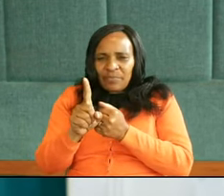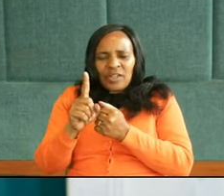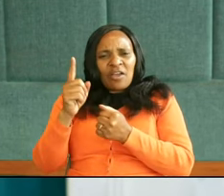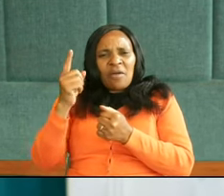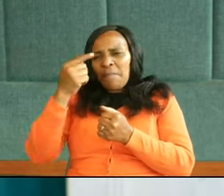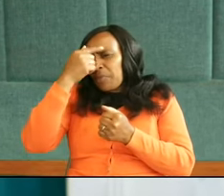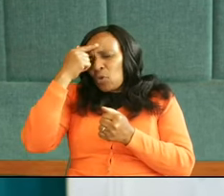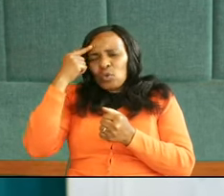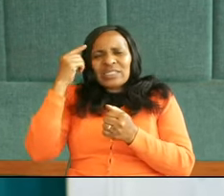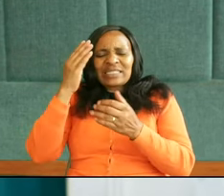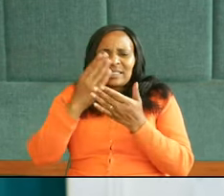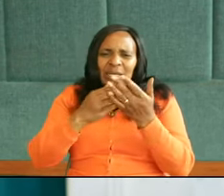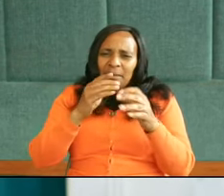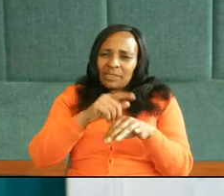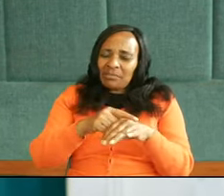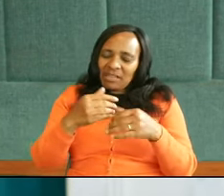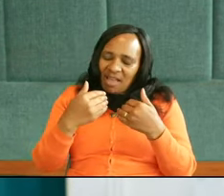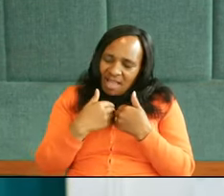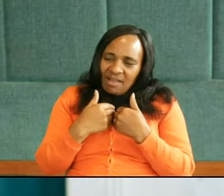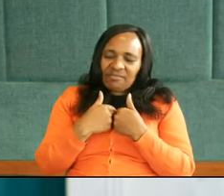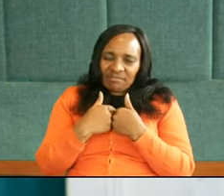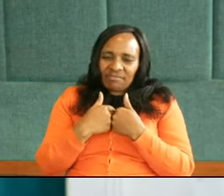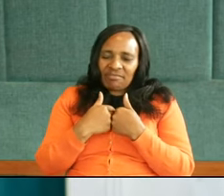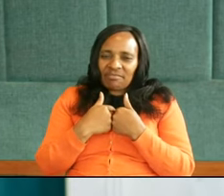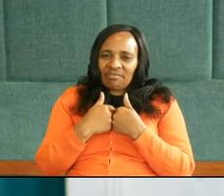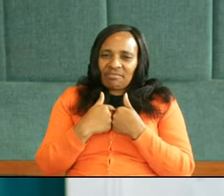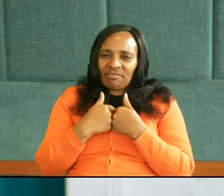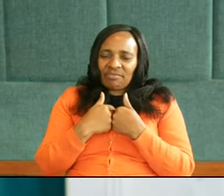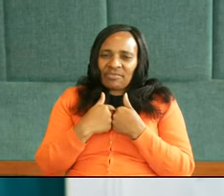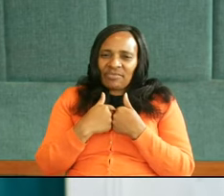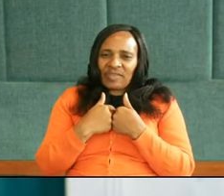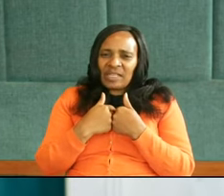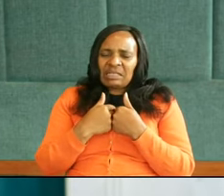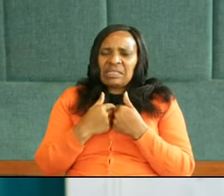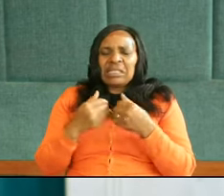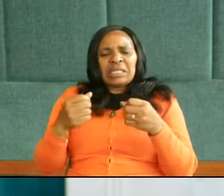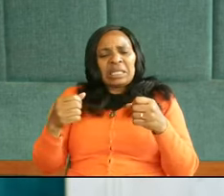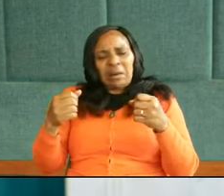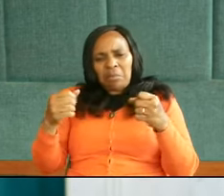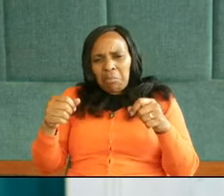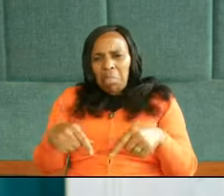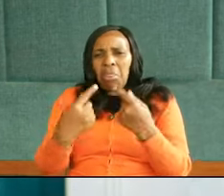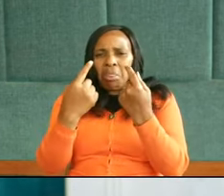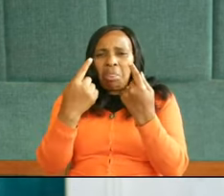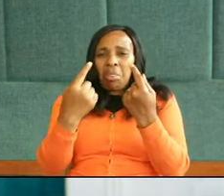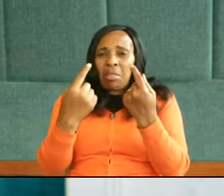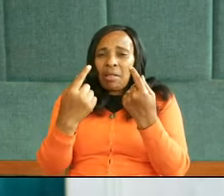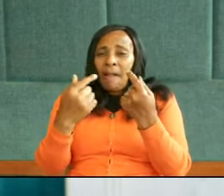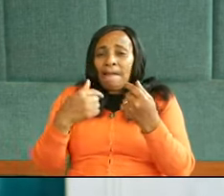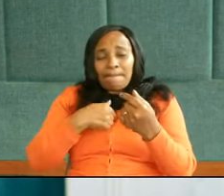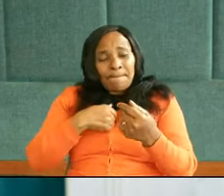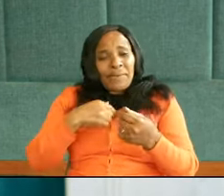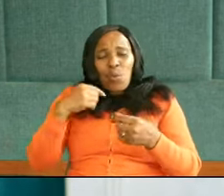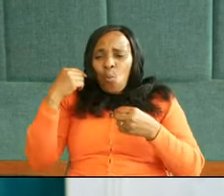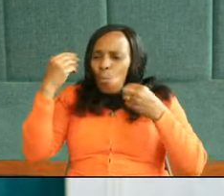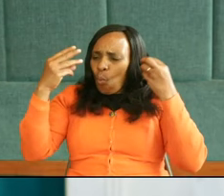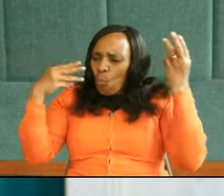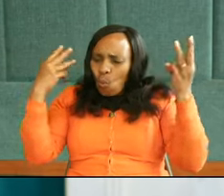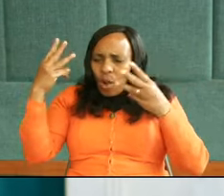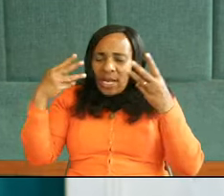For some time, I have been in a crisis. I've been wondering whether,